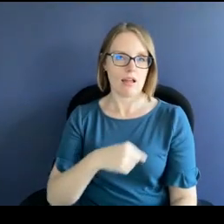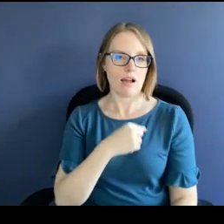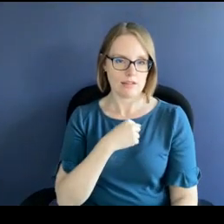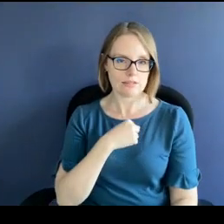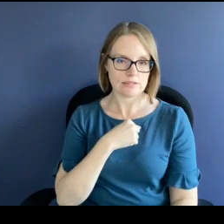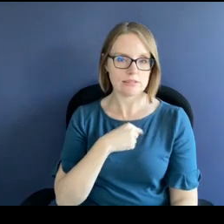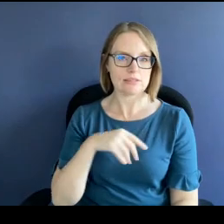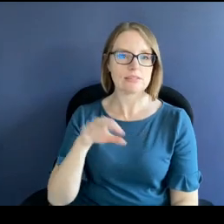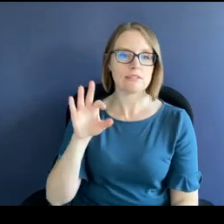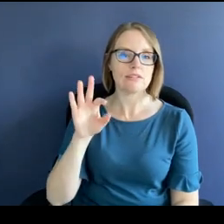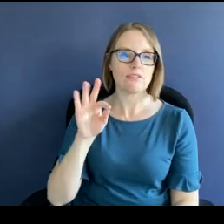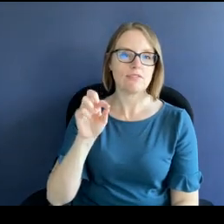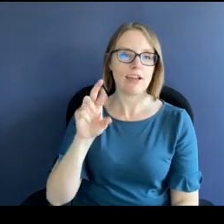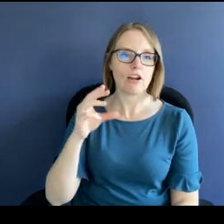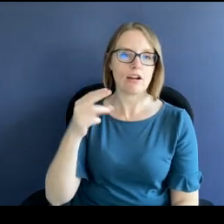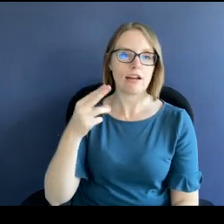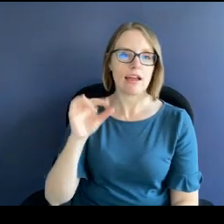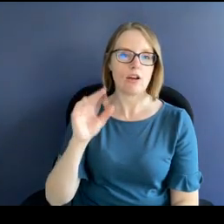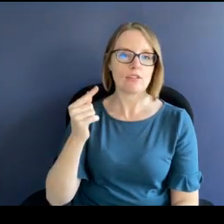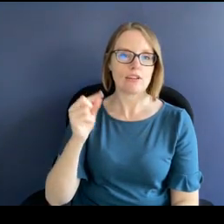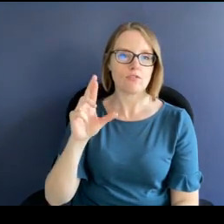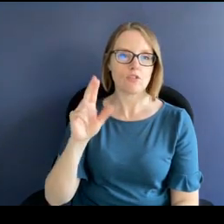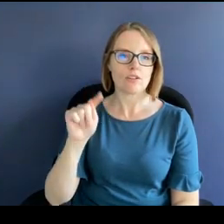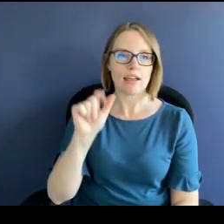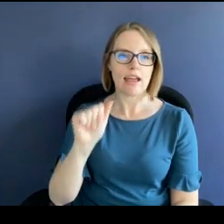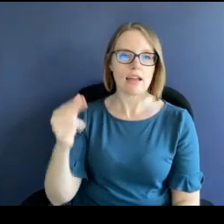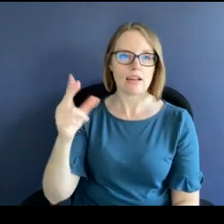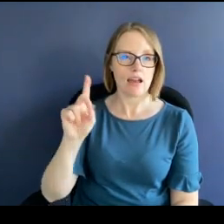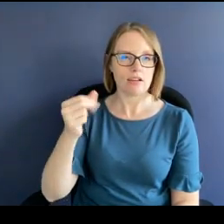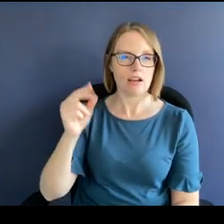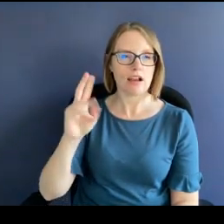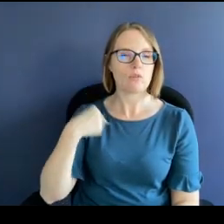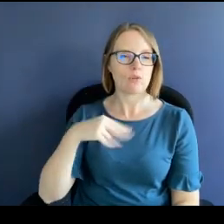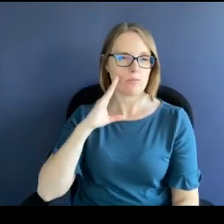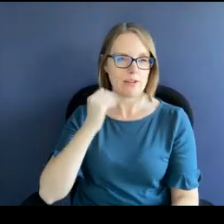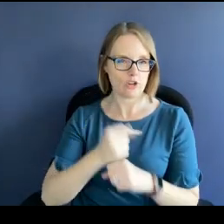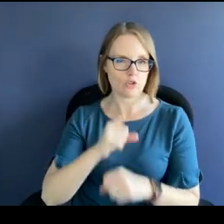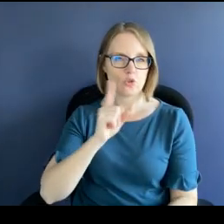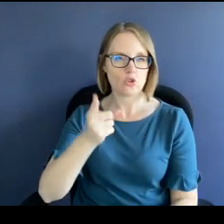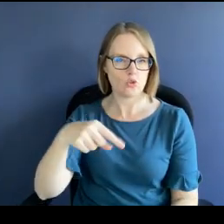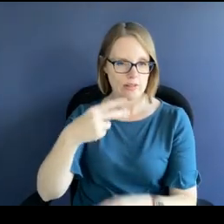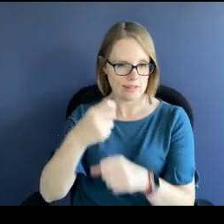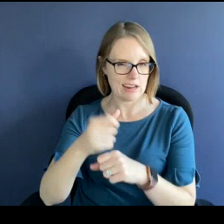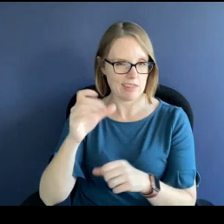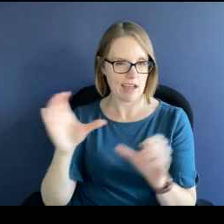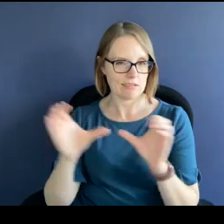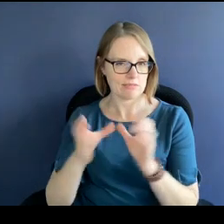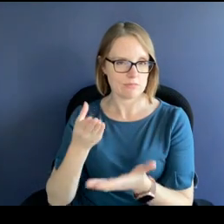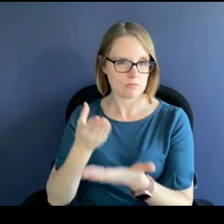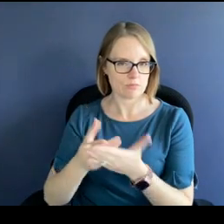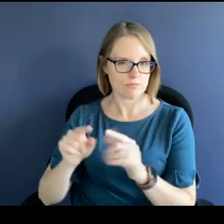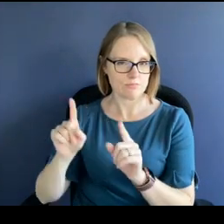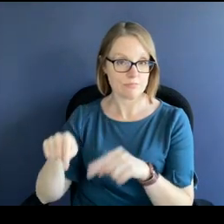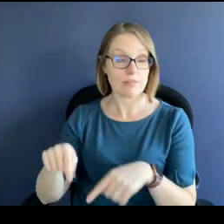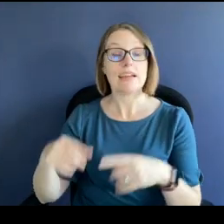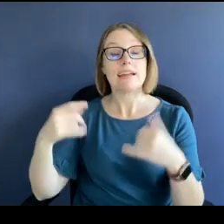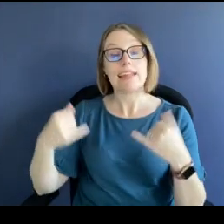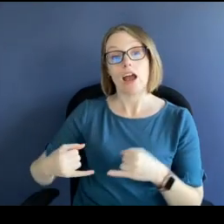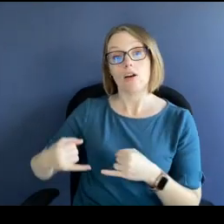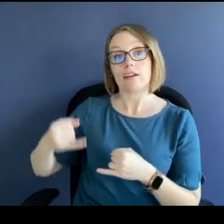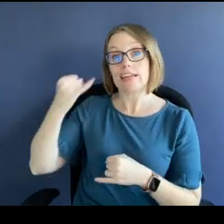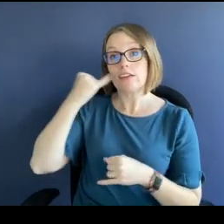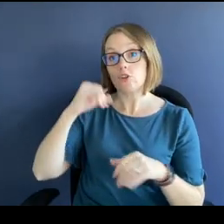fairhousingfirst@hud.gov, and we will make sure that you get your attendance certificate. Now, if you take the final quiz and pass the